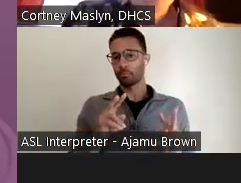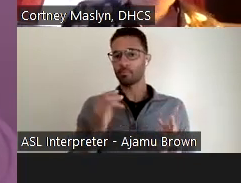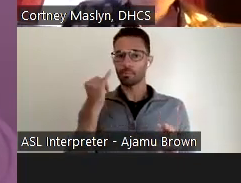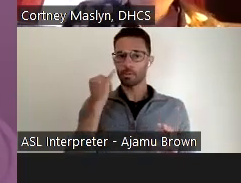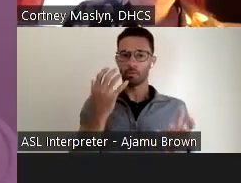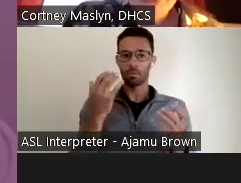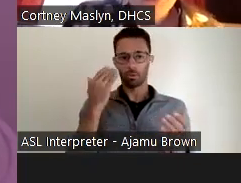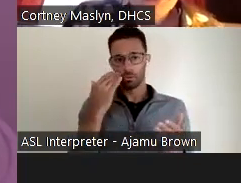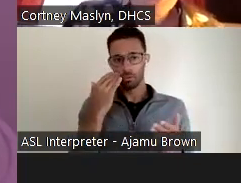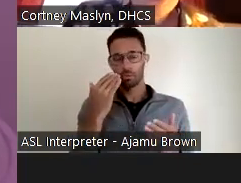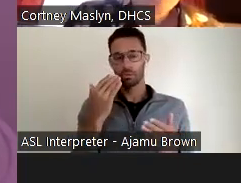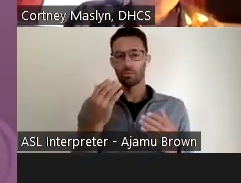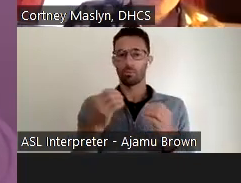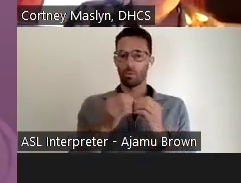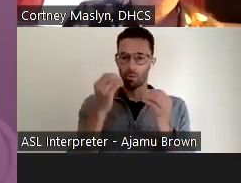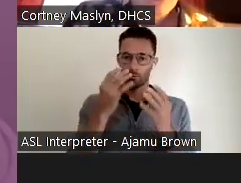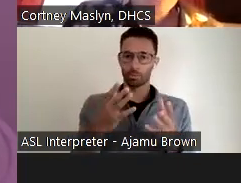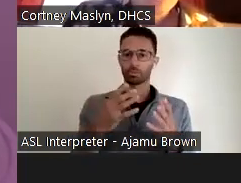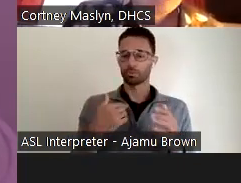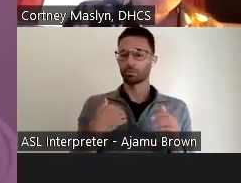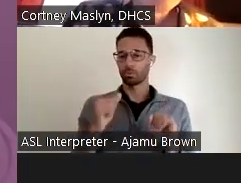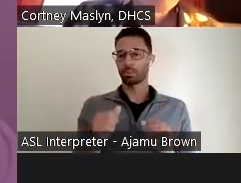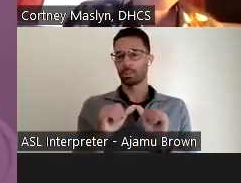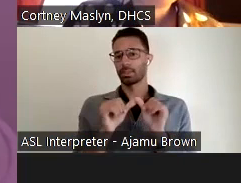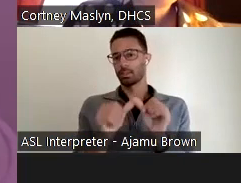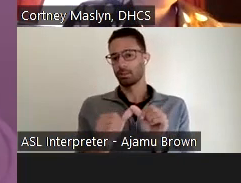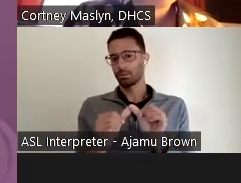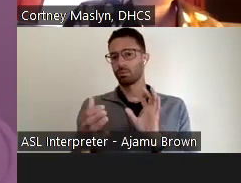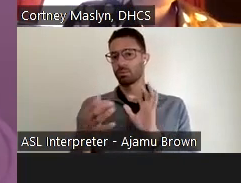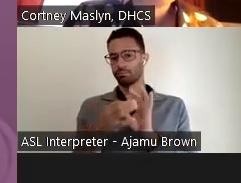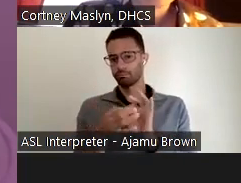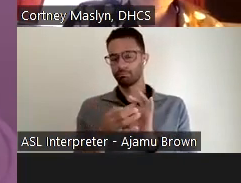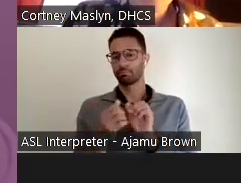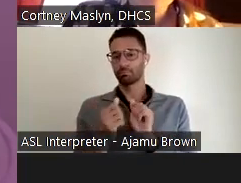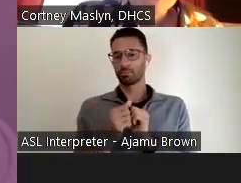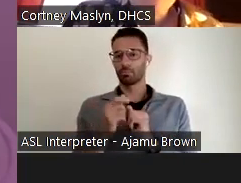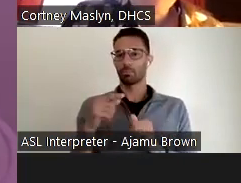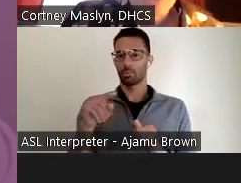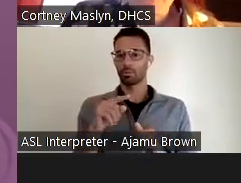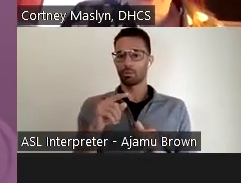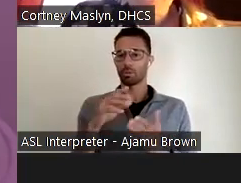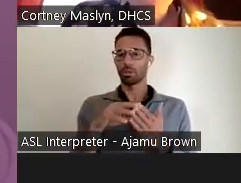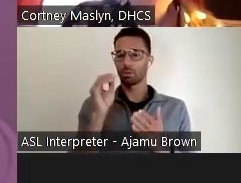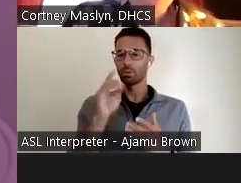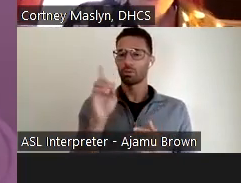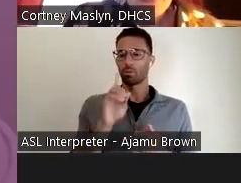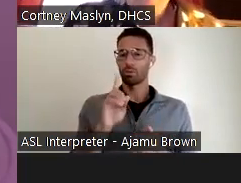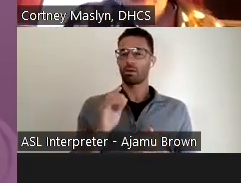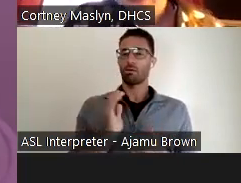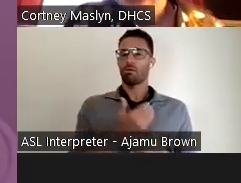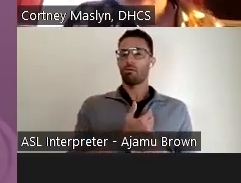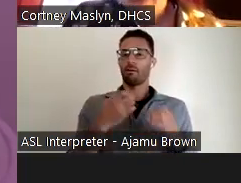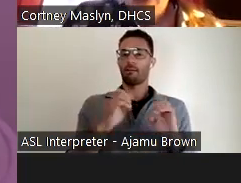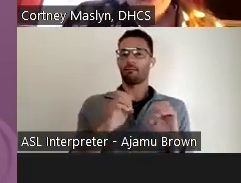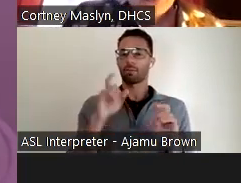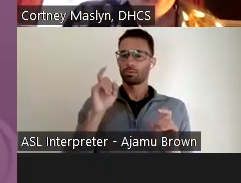on, continuing to engage with you, as well as really learning where we should be spending most of our efforts on that